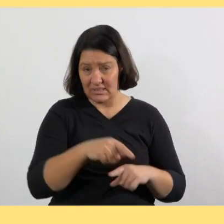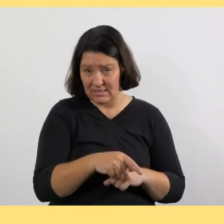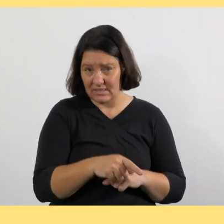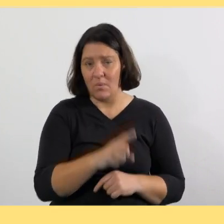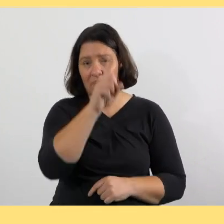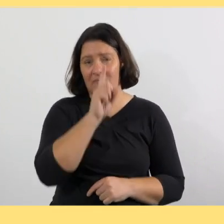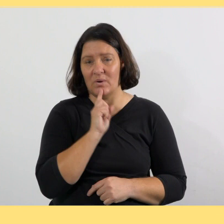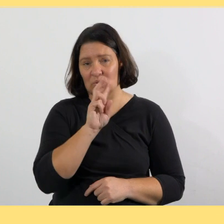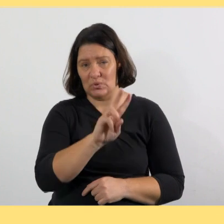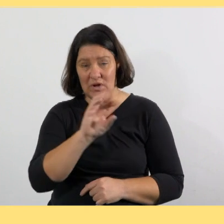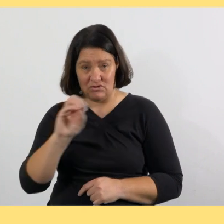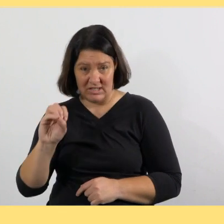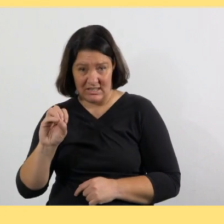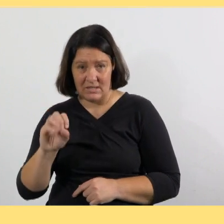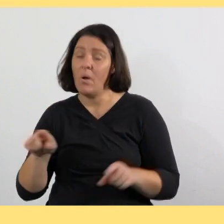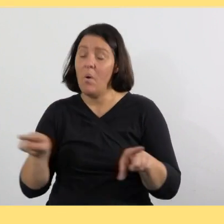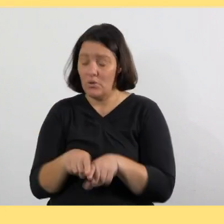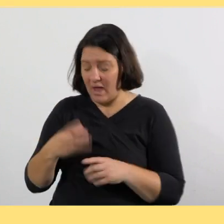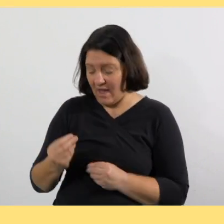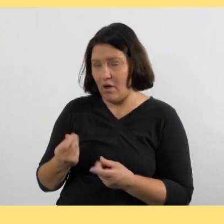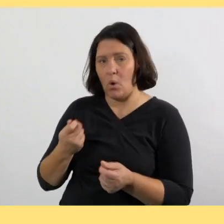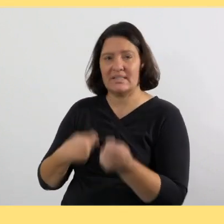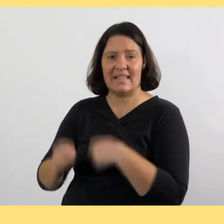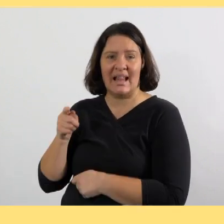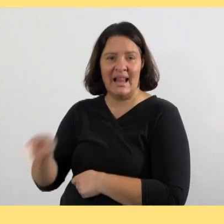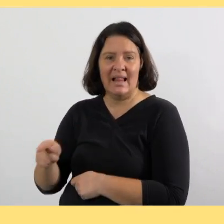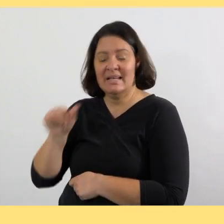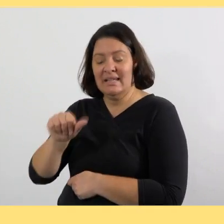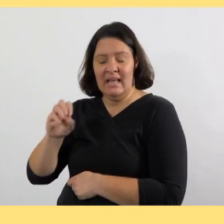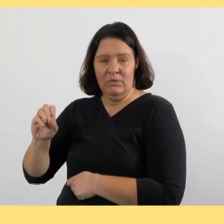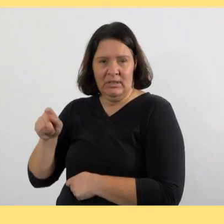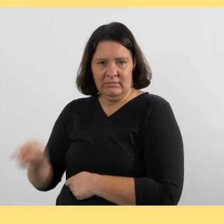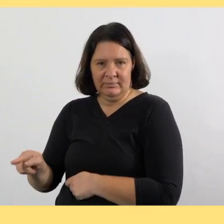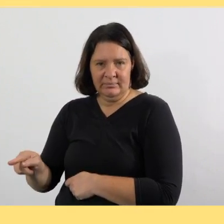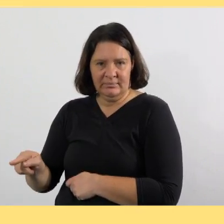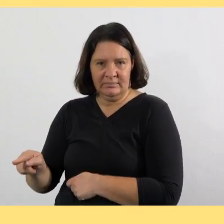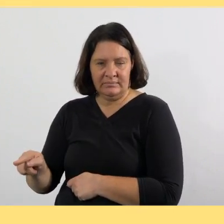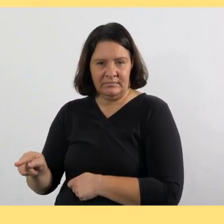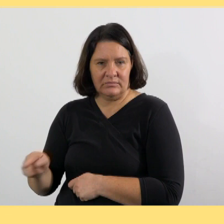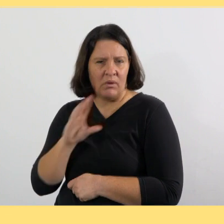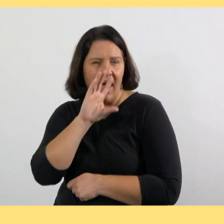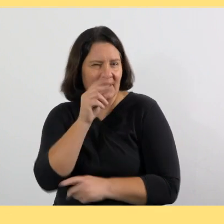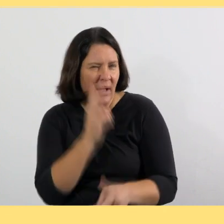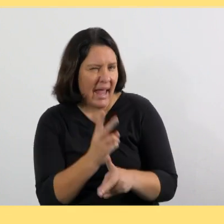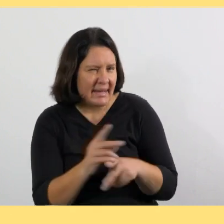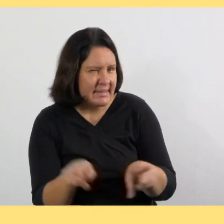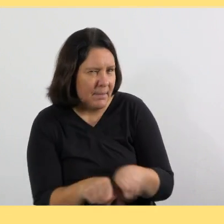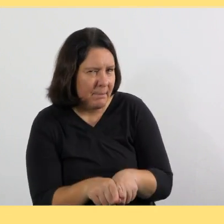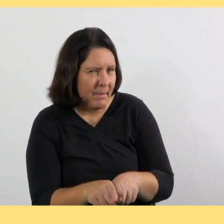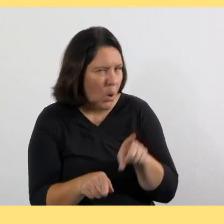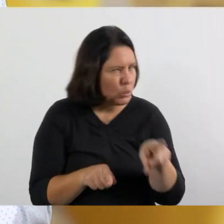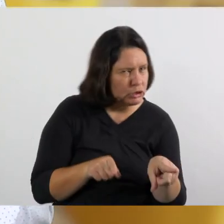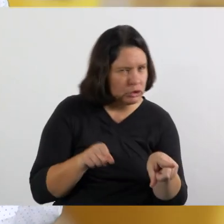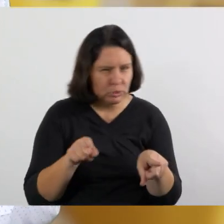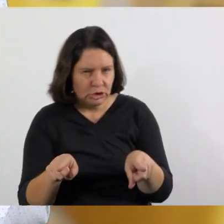is 1,200. I also have cost of sales, which you see here, 600. I'll ask you again the same